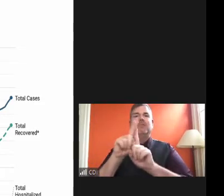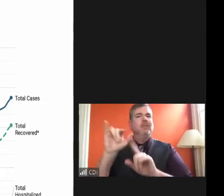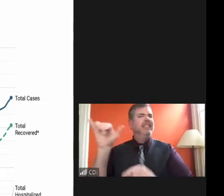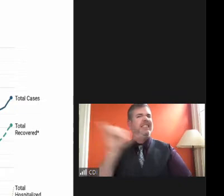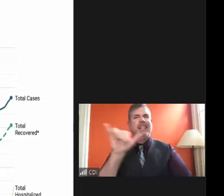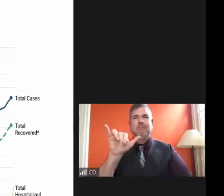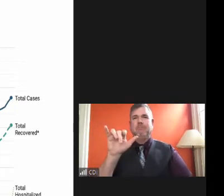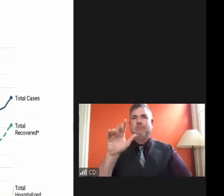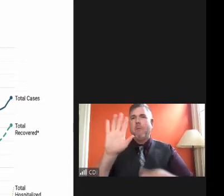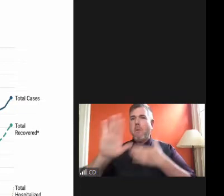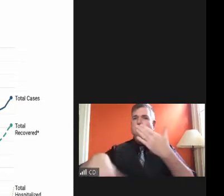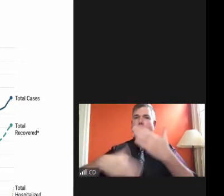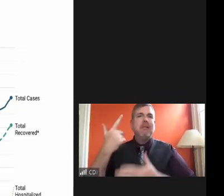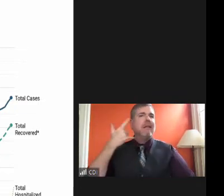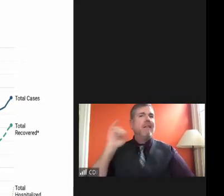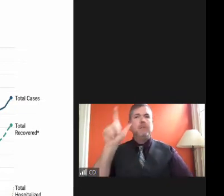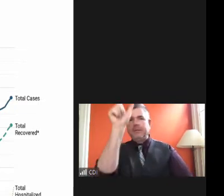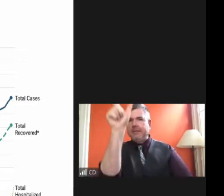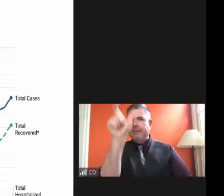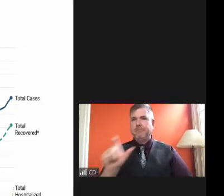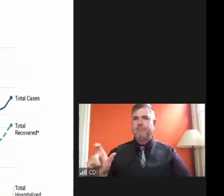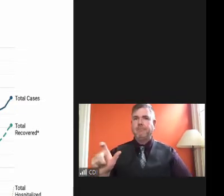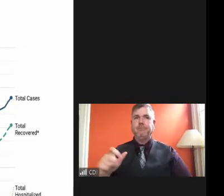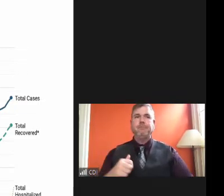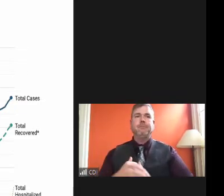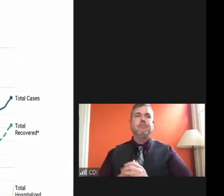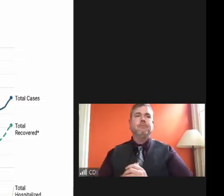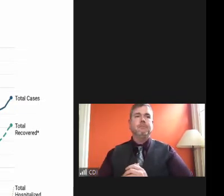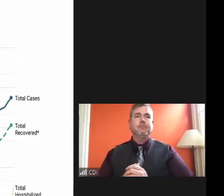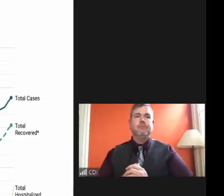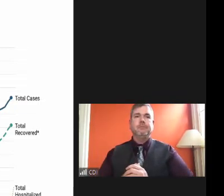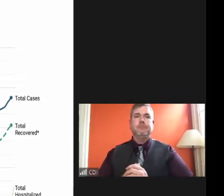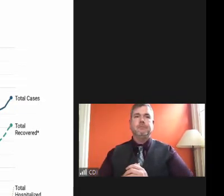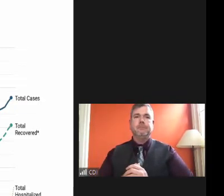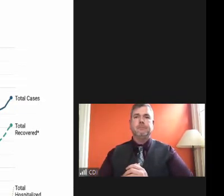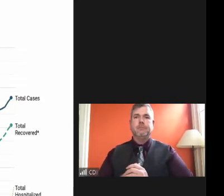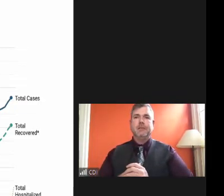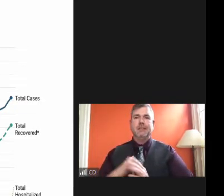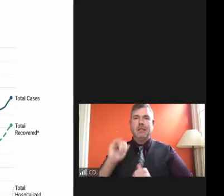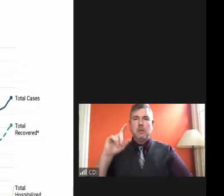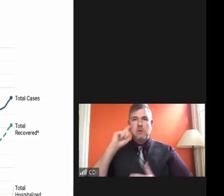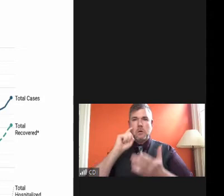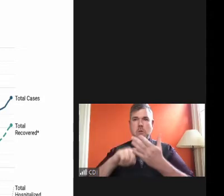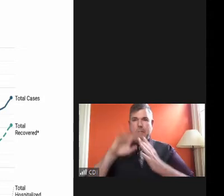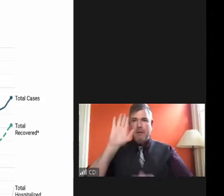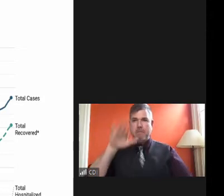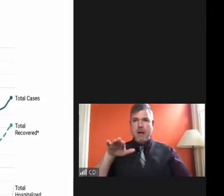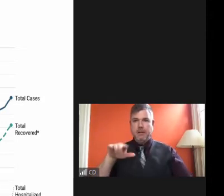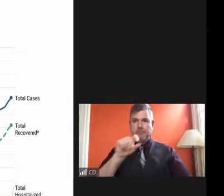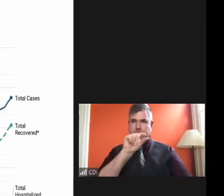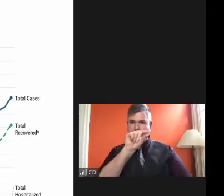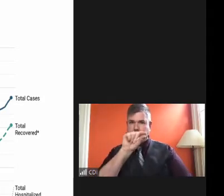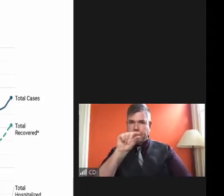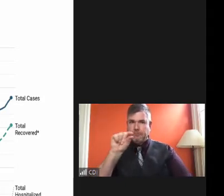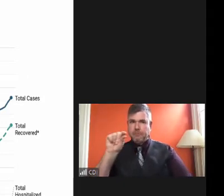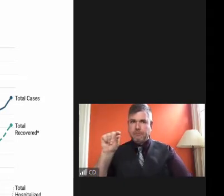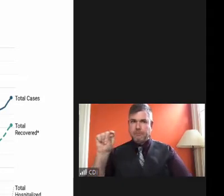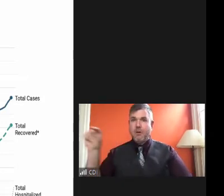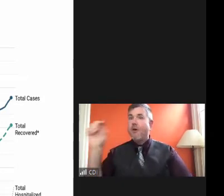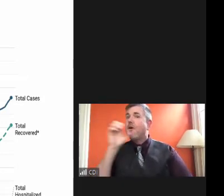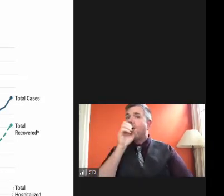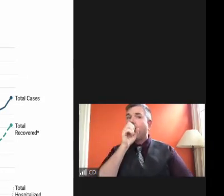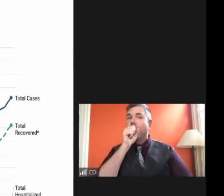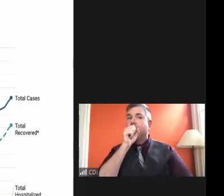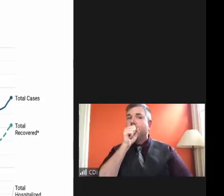there represents hospitalizations. What that shows is that despite the fact that we've had a lot of increase in overall cases,